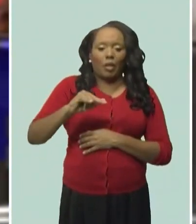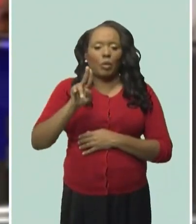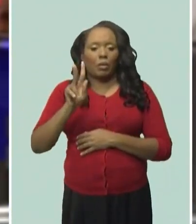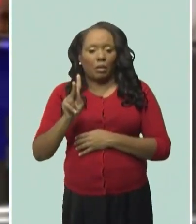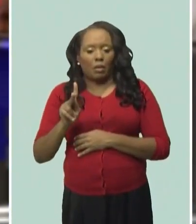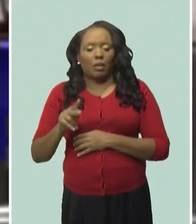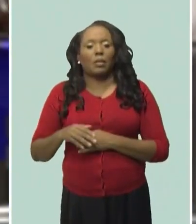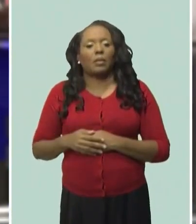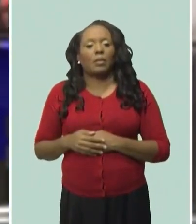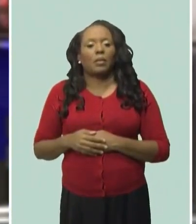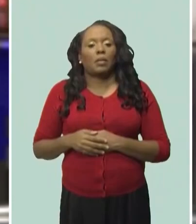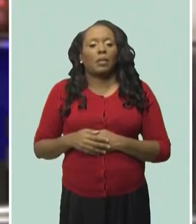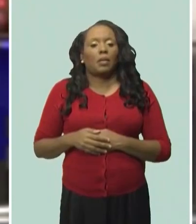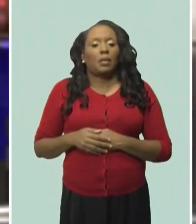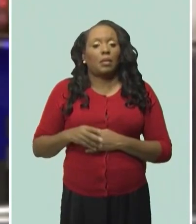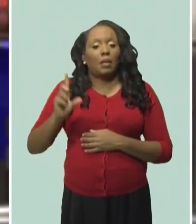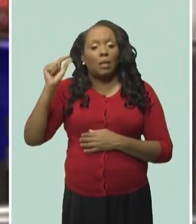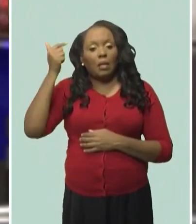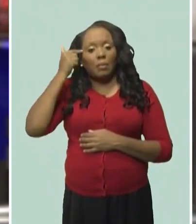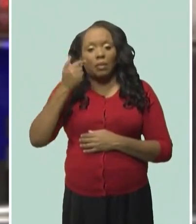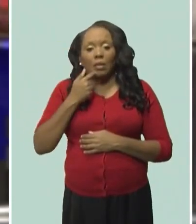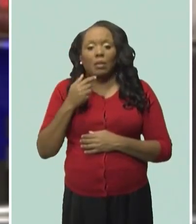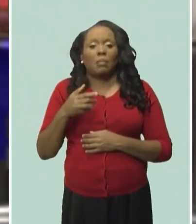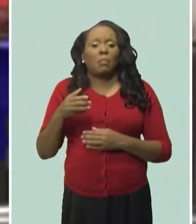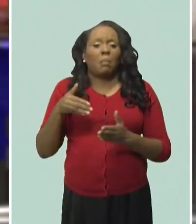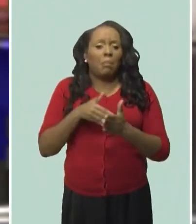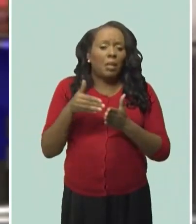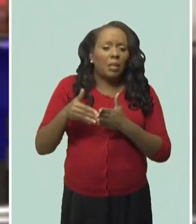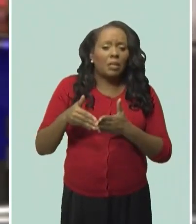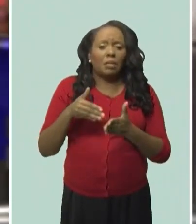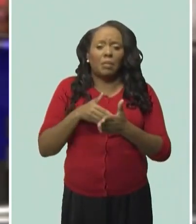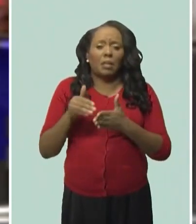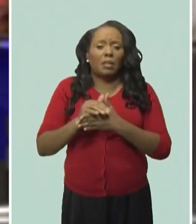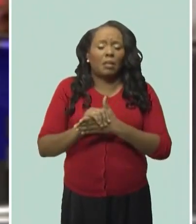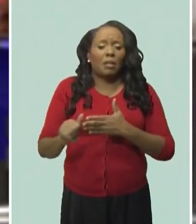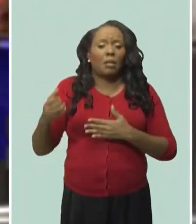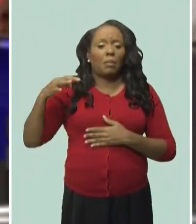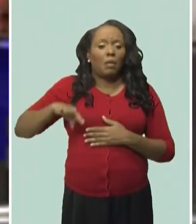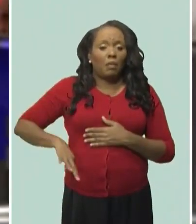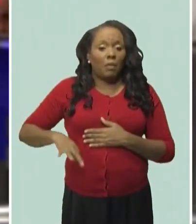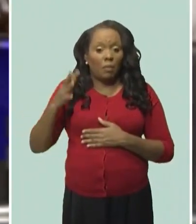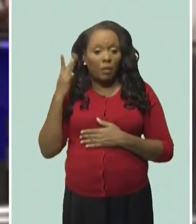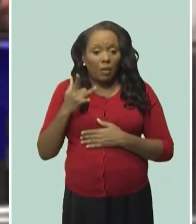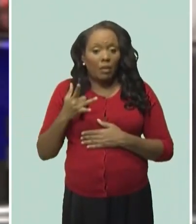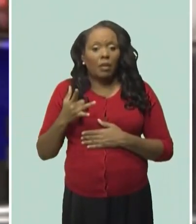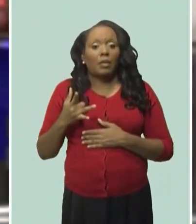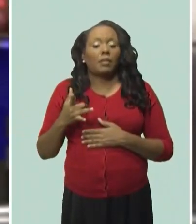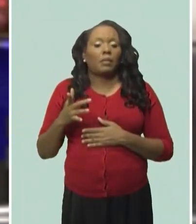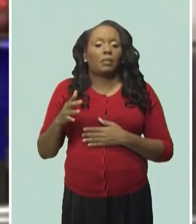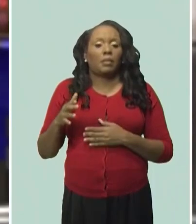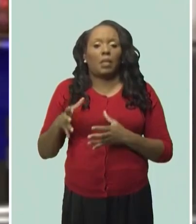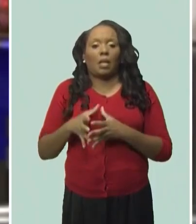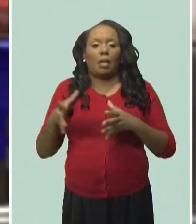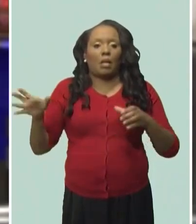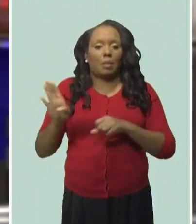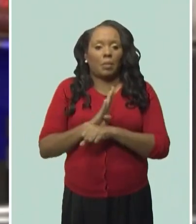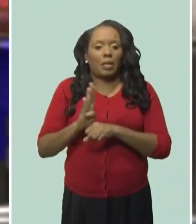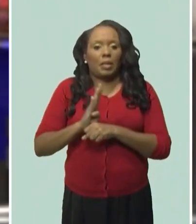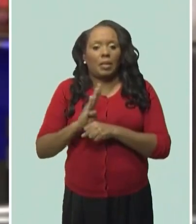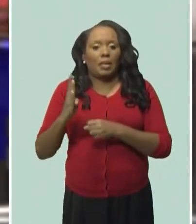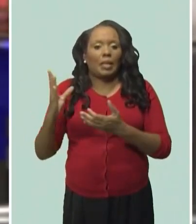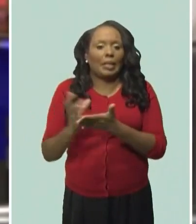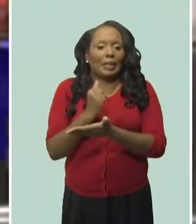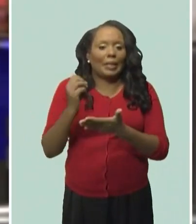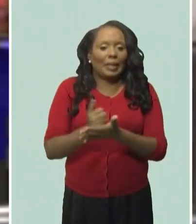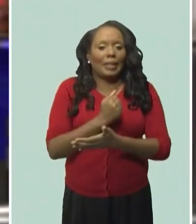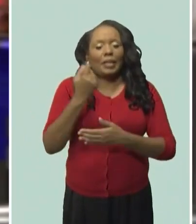that government is reporting millions of dollars in profits because of a turnaround in business for the Barbados Hilton Hotel and Needham's Point